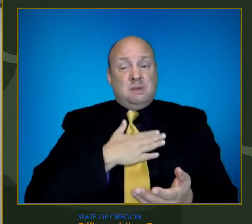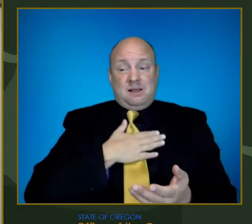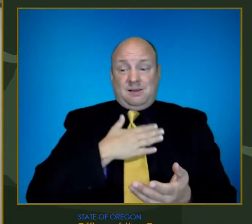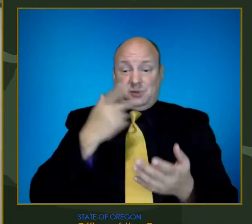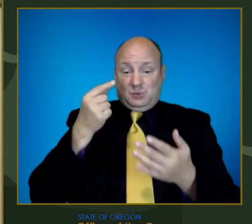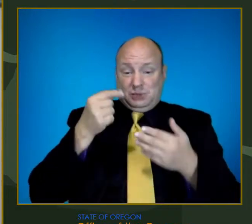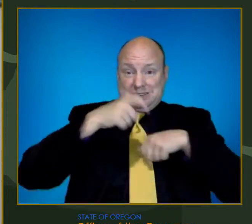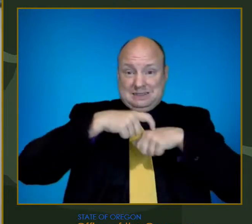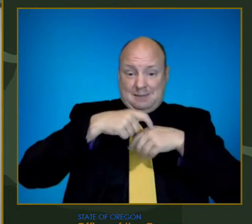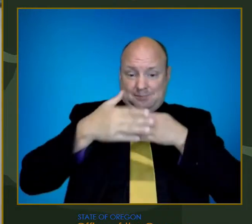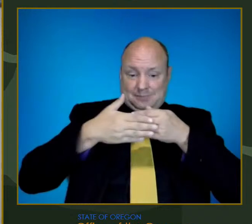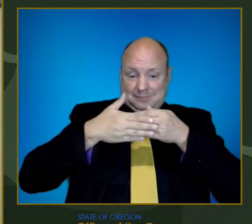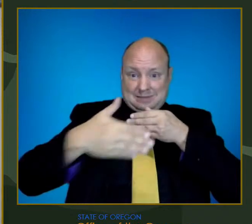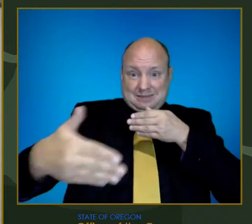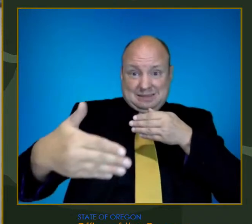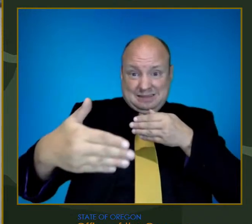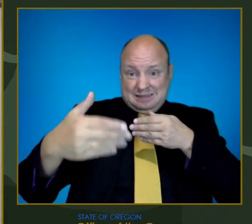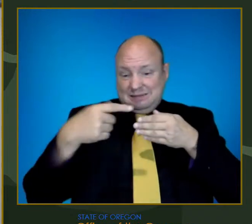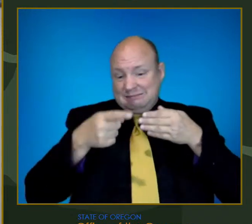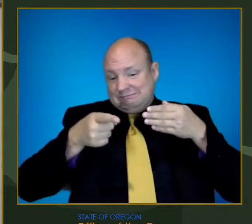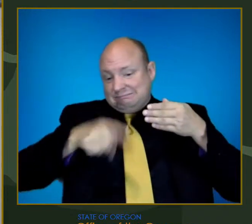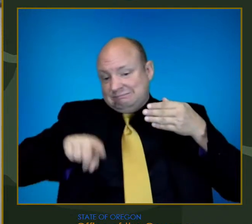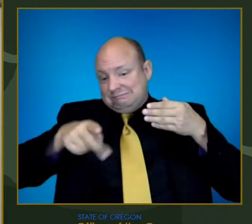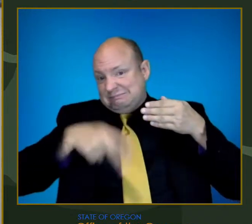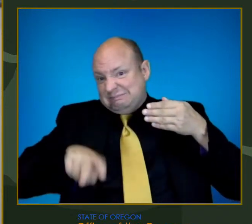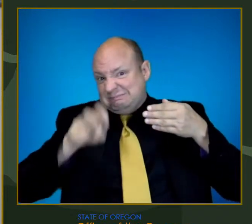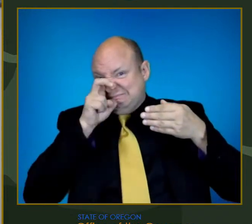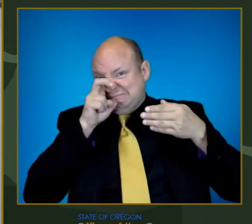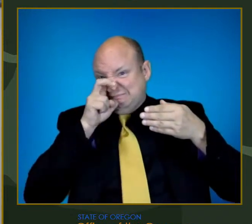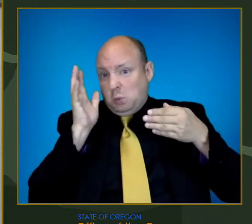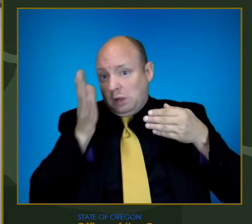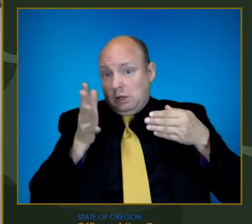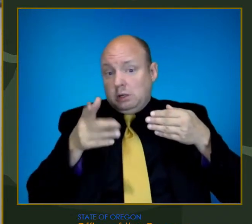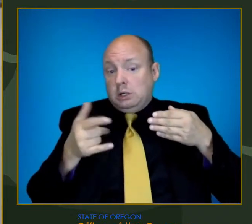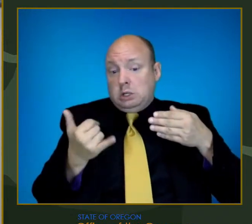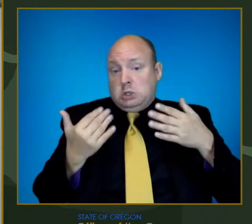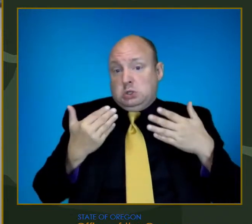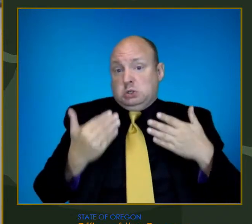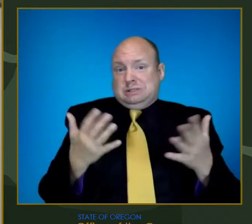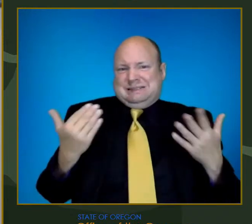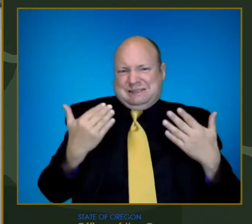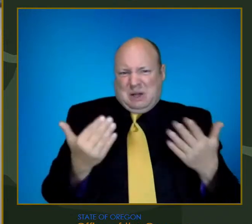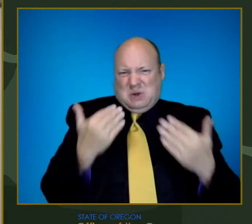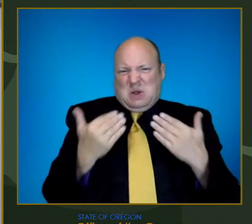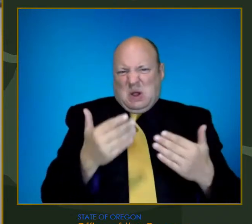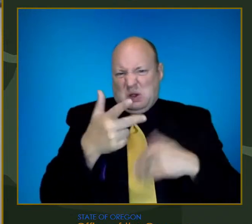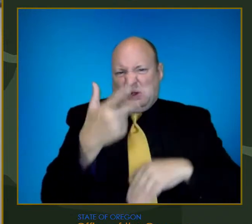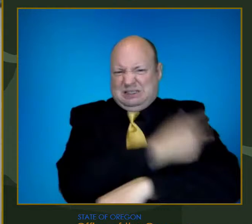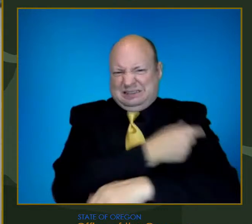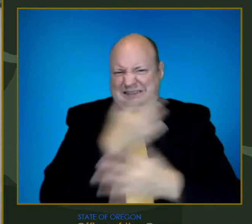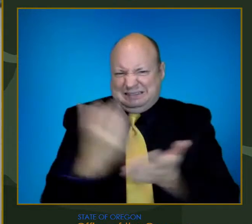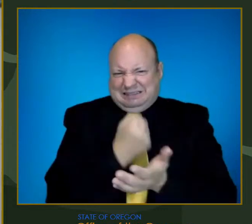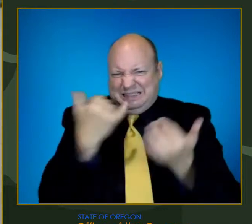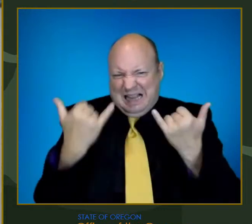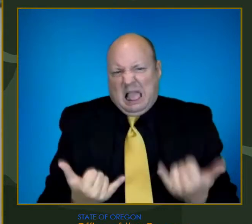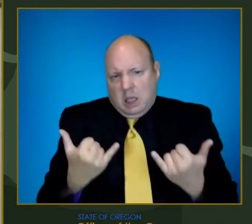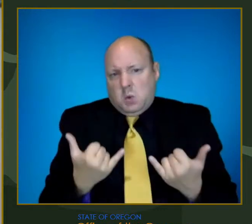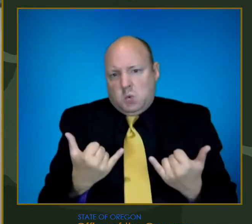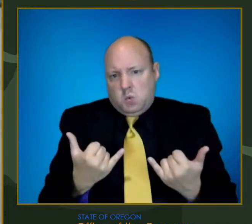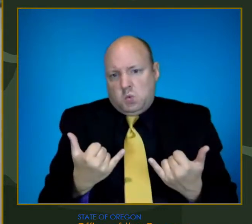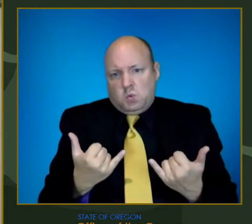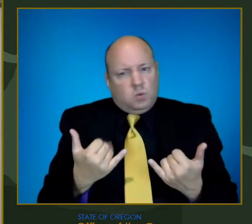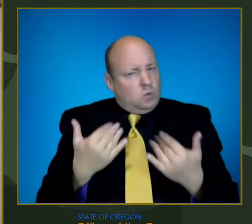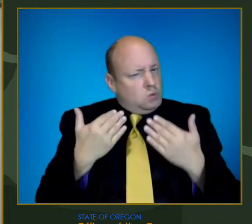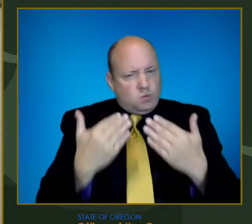to encourage Oregonians to get vaccinated if they are able, and they haven't gotten one to this date.